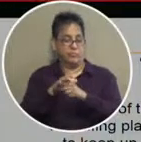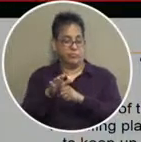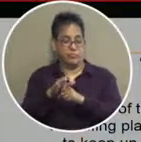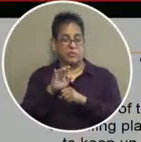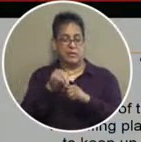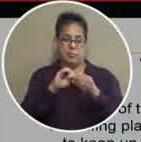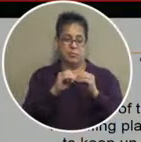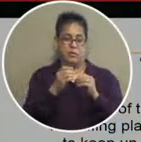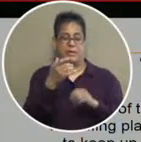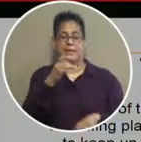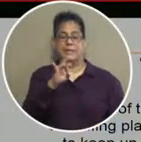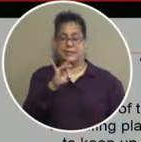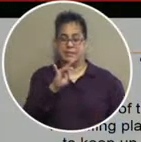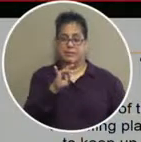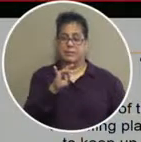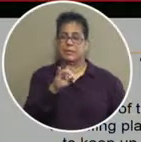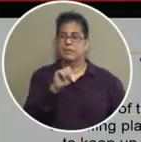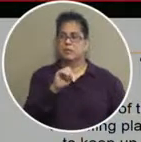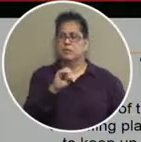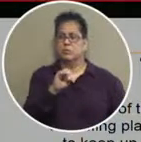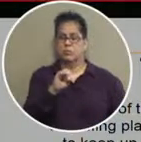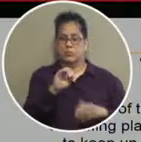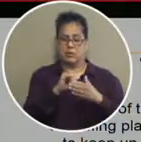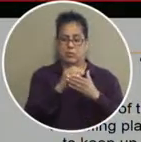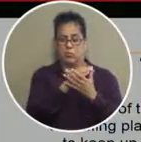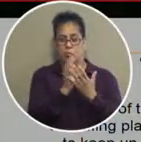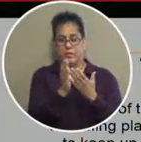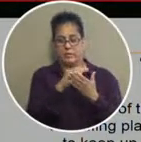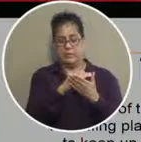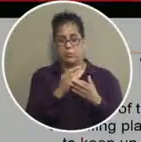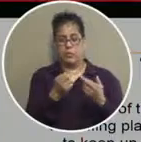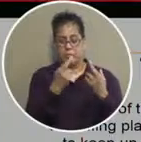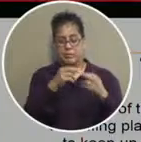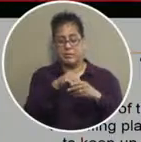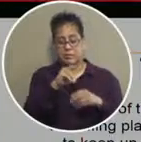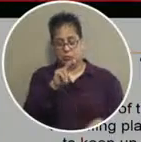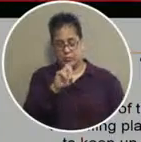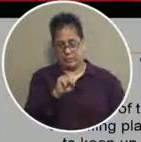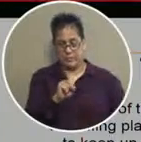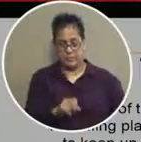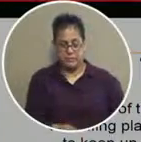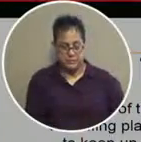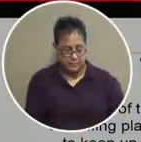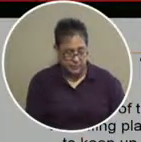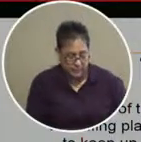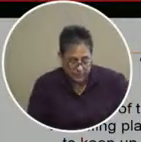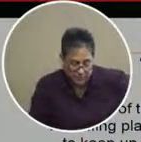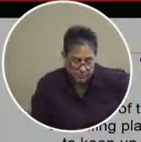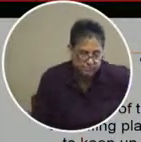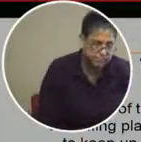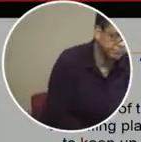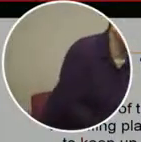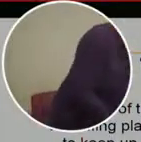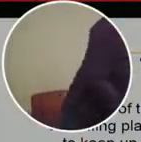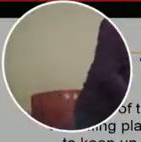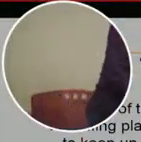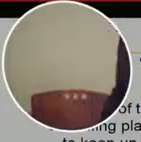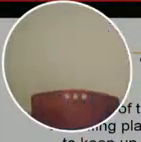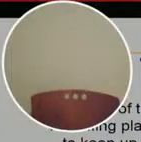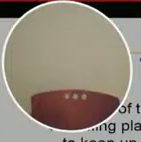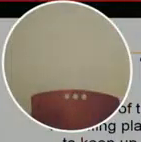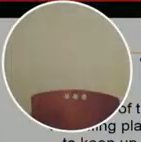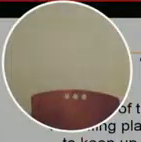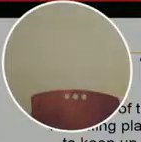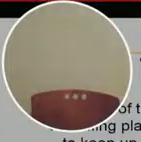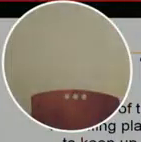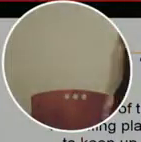to 18. So we're well within that range that is recommended in the US with the reserves. So the staffing plan that is being